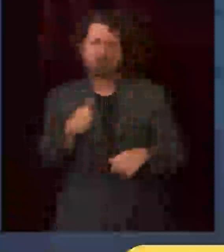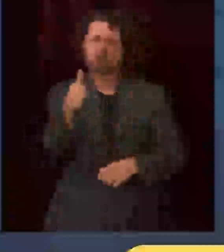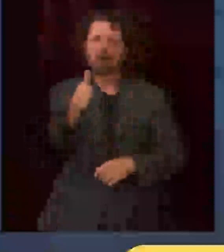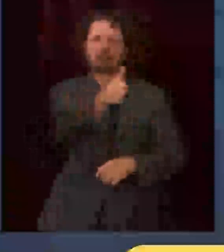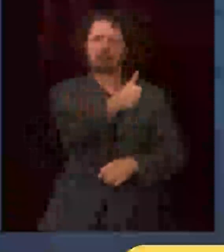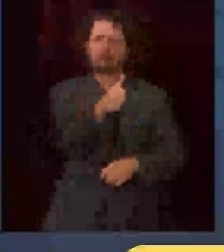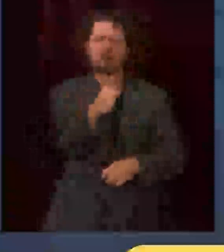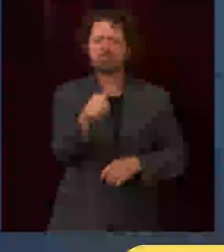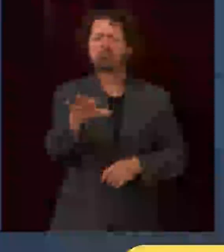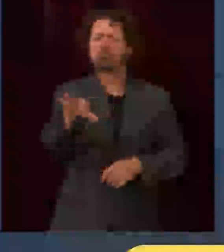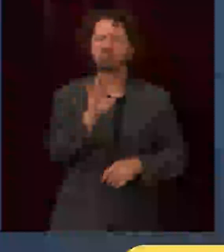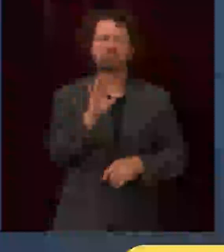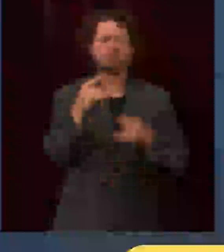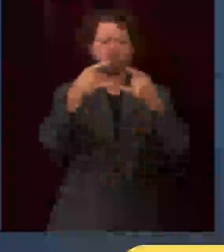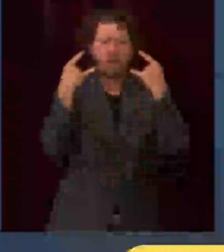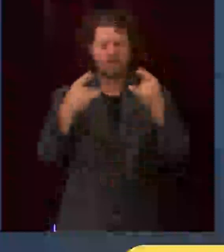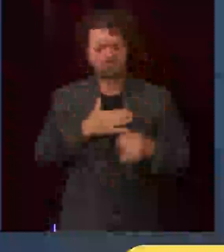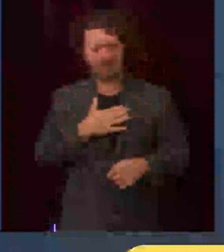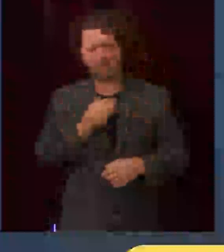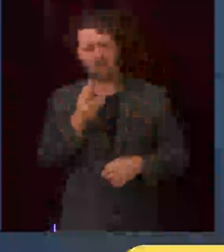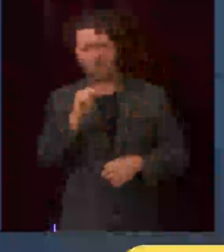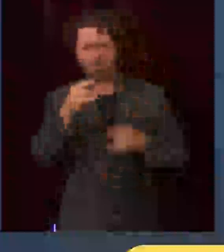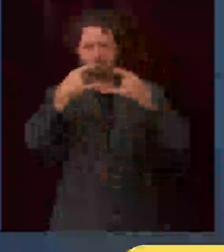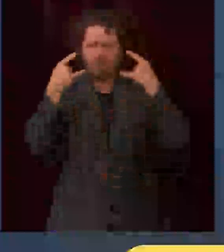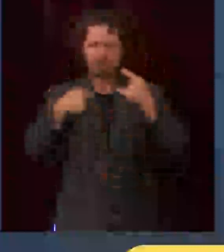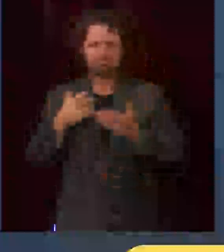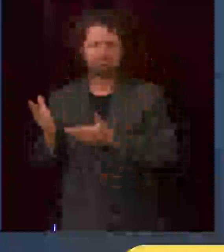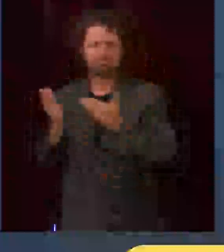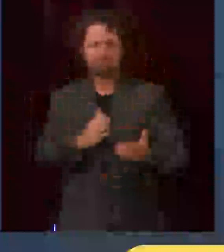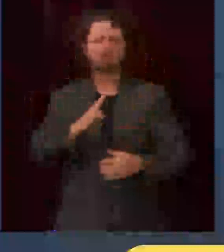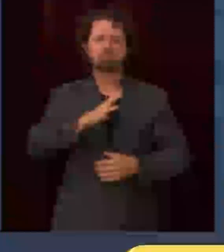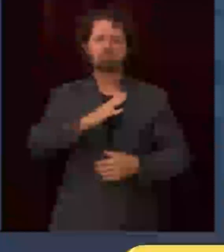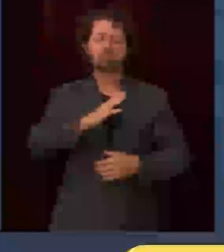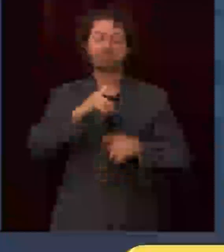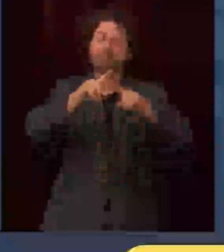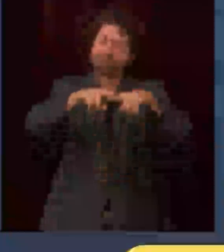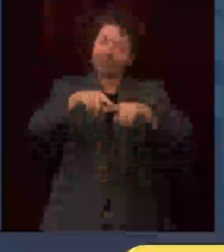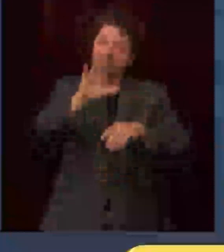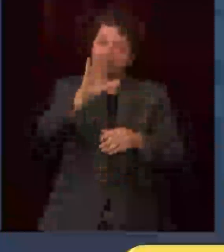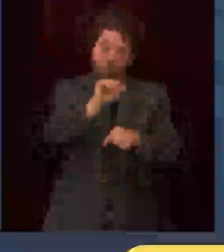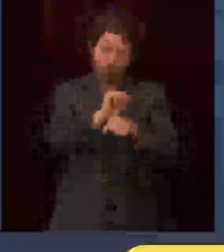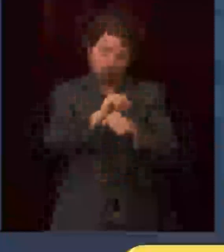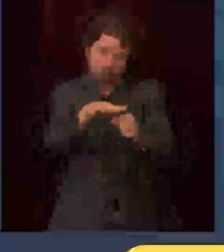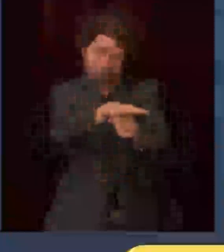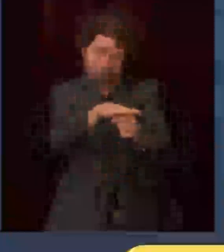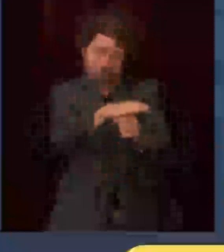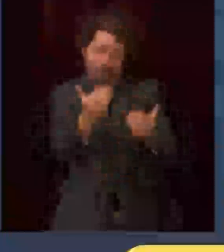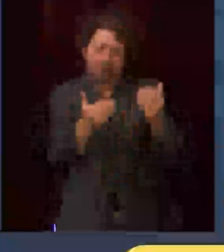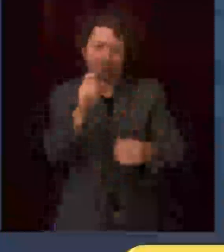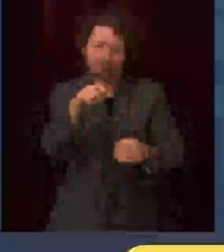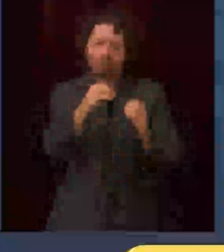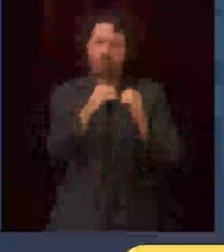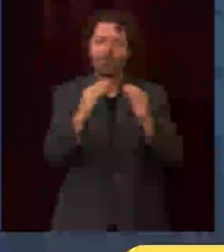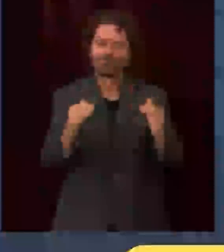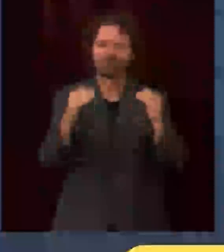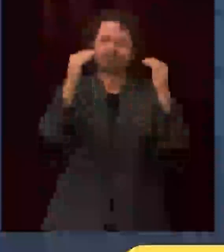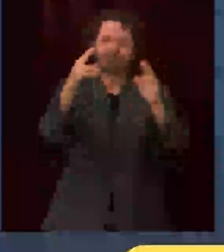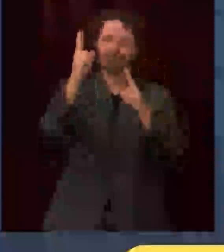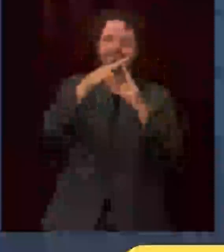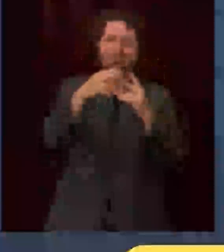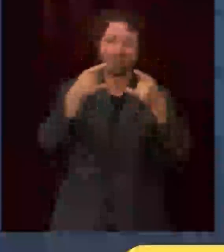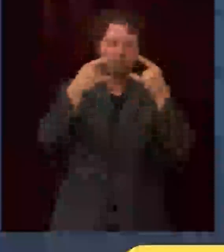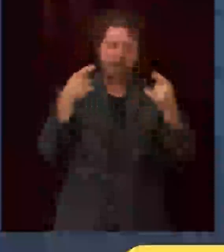may be required. Our Labor and Industries has provided guidance on those specific items. So this will